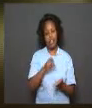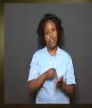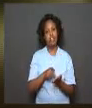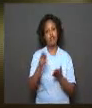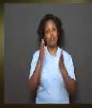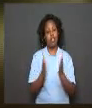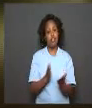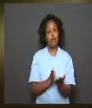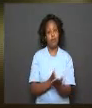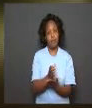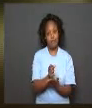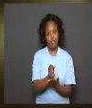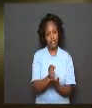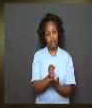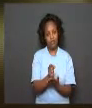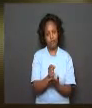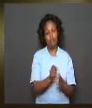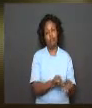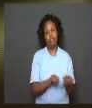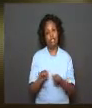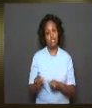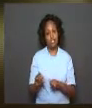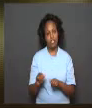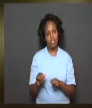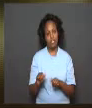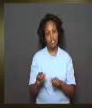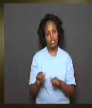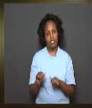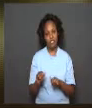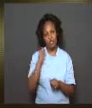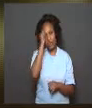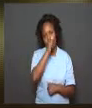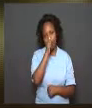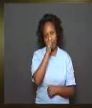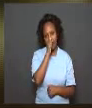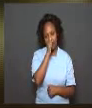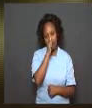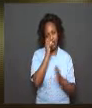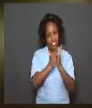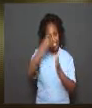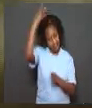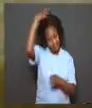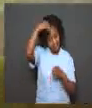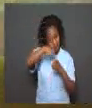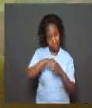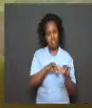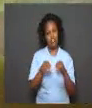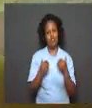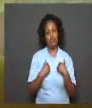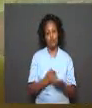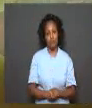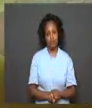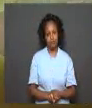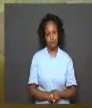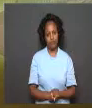democratic rights as they are set out in the Ethiopian Constitution.